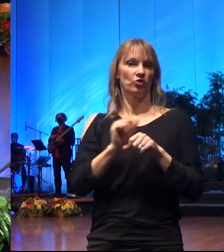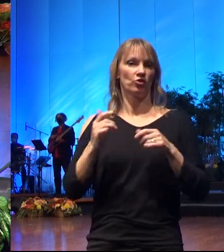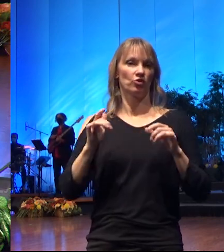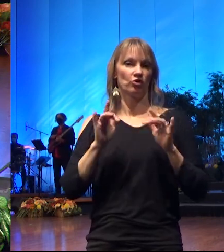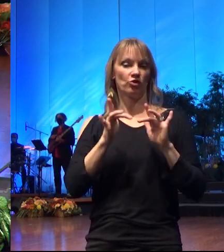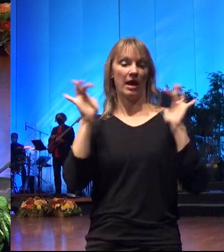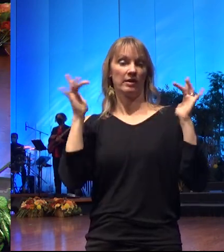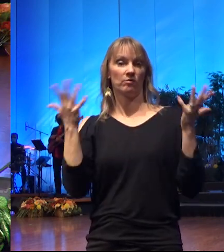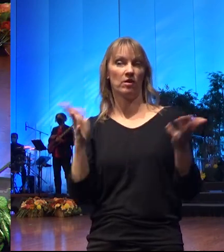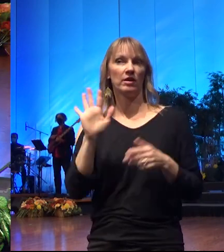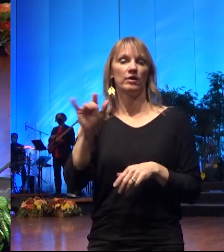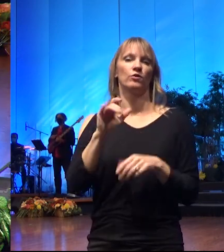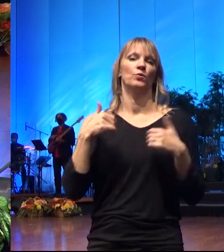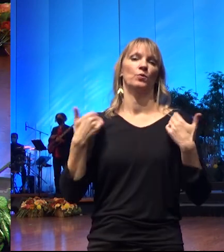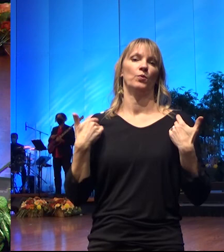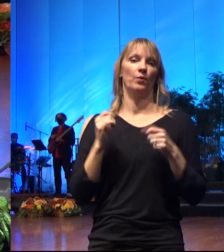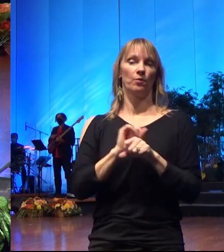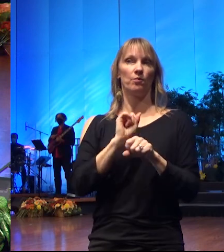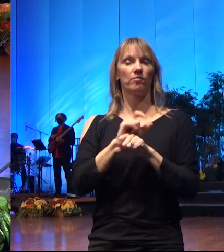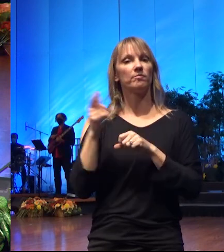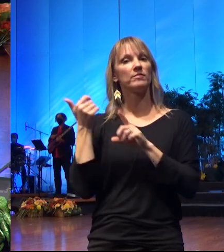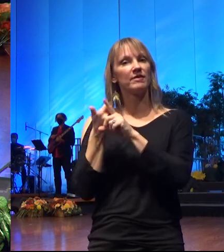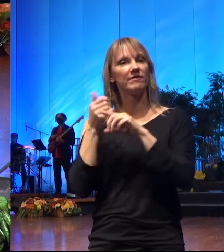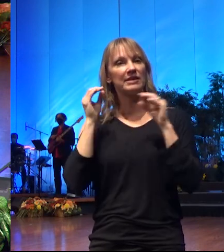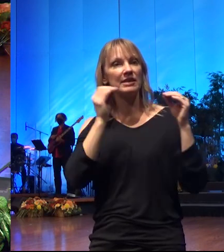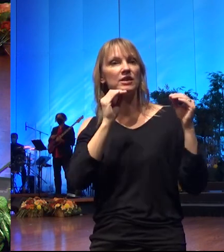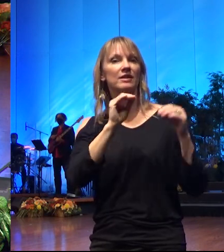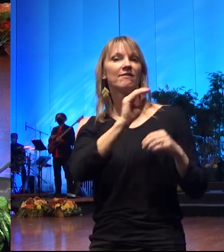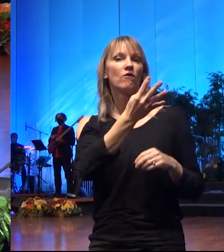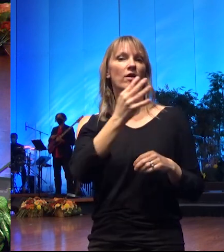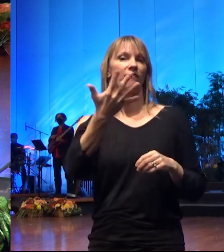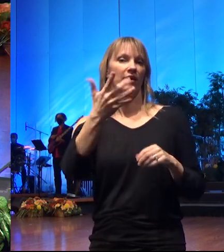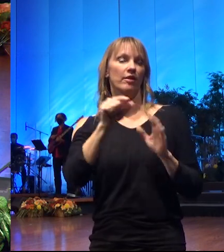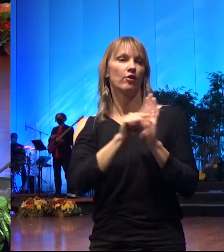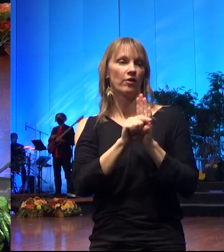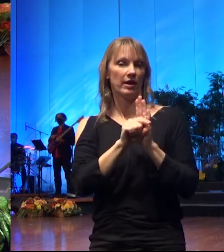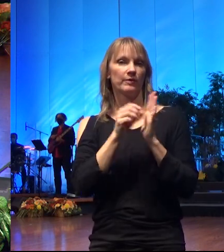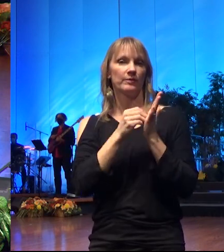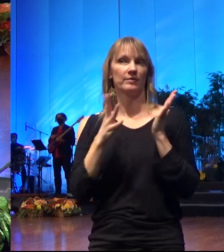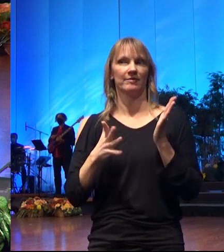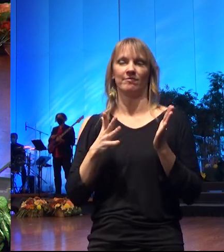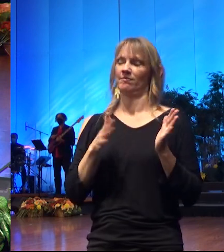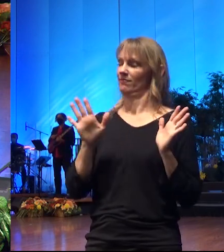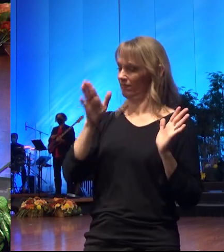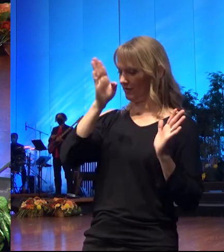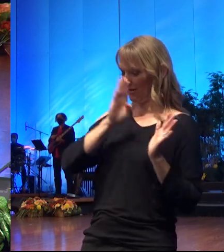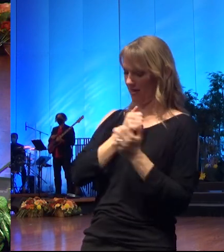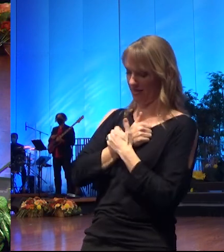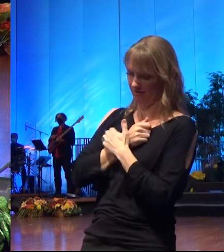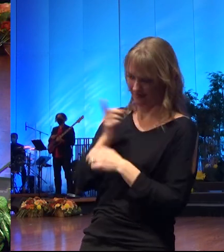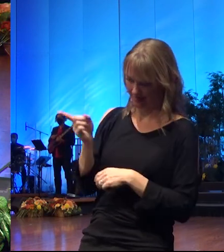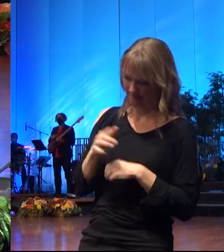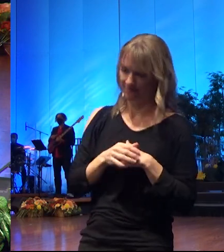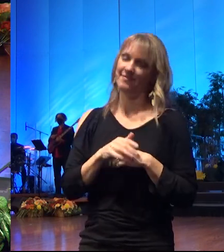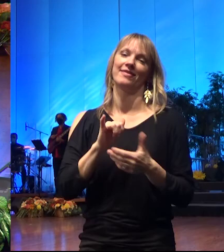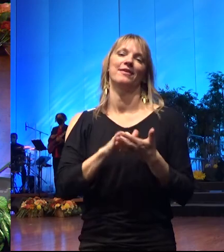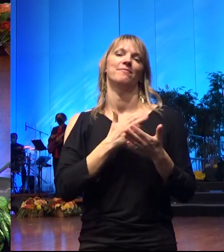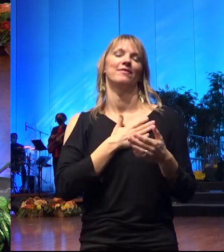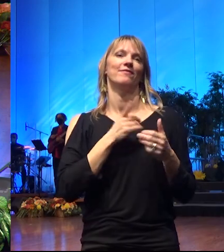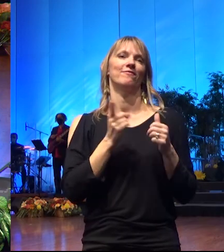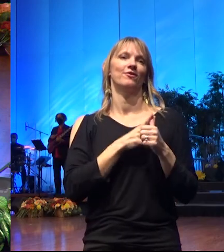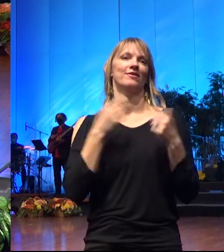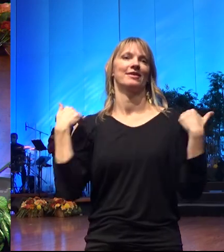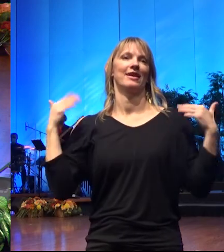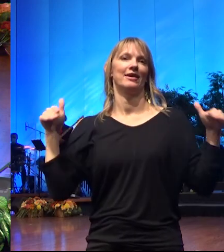was in the fifth grade, so I remember those ages. And he also works with us in our camps. So he is